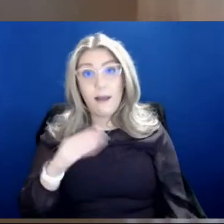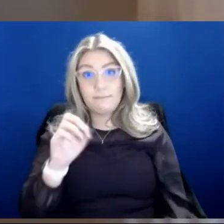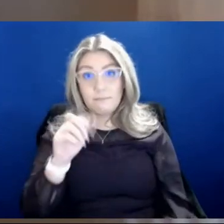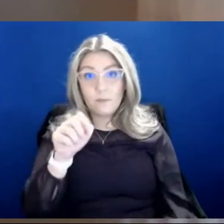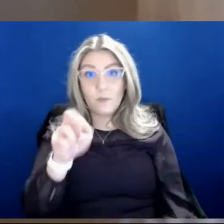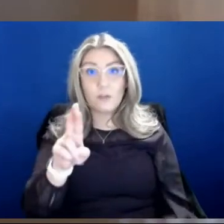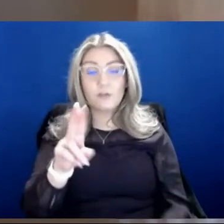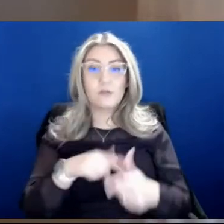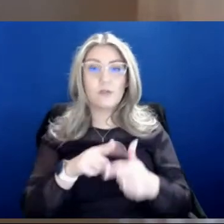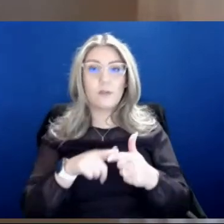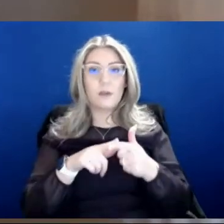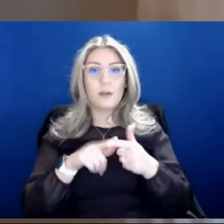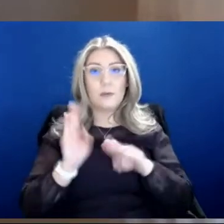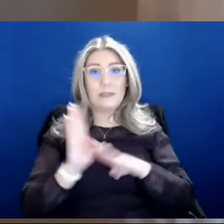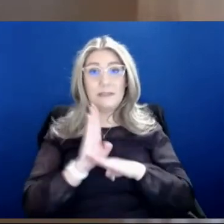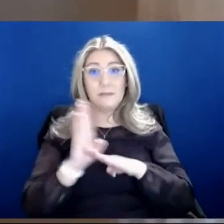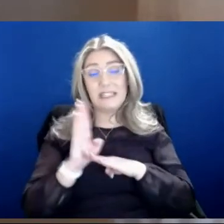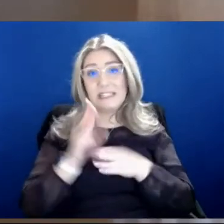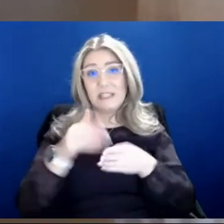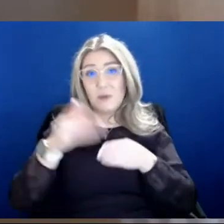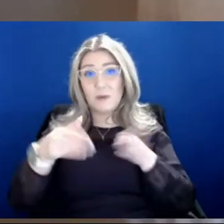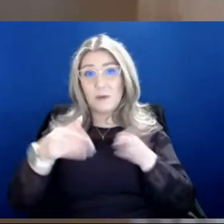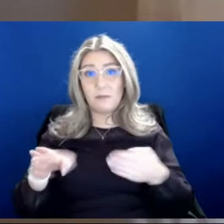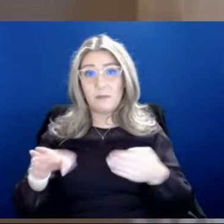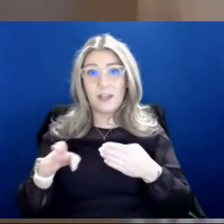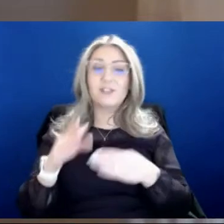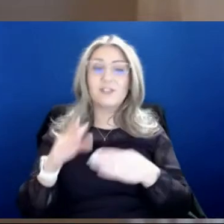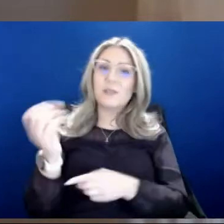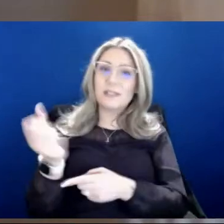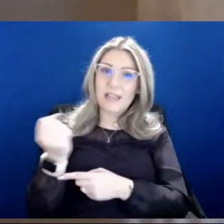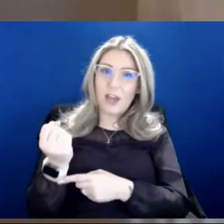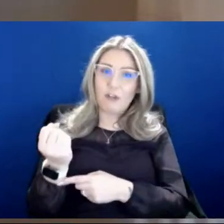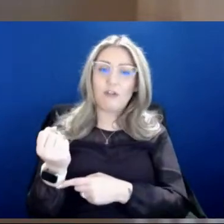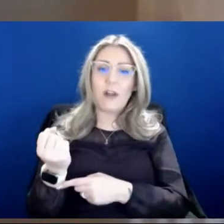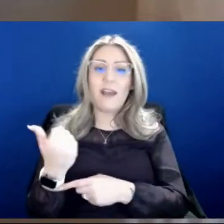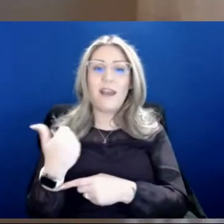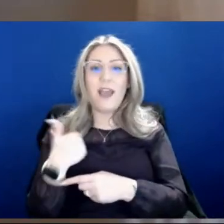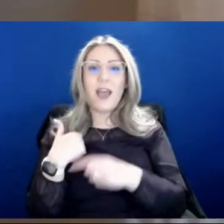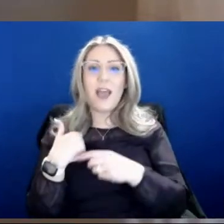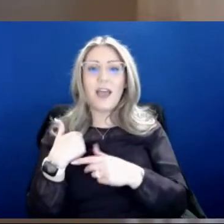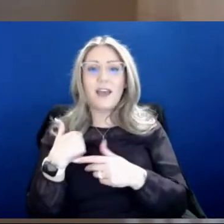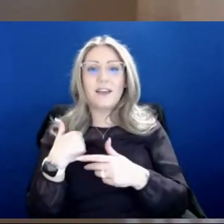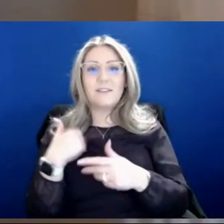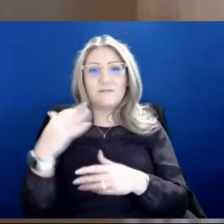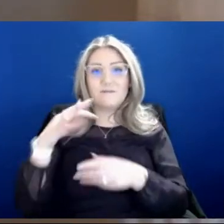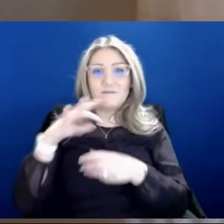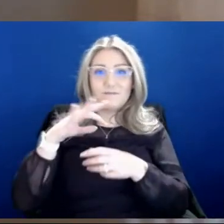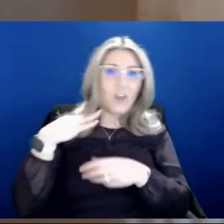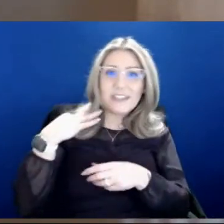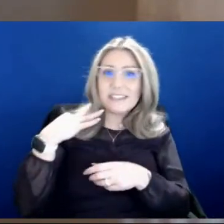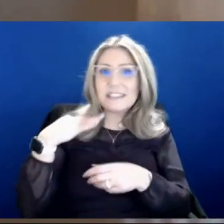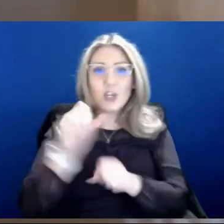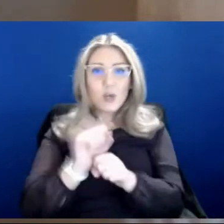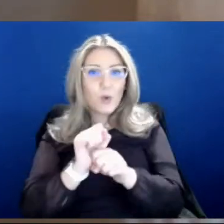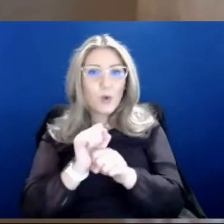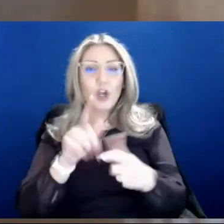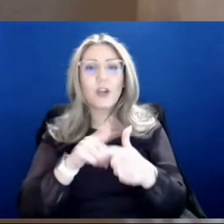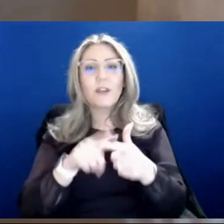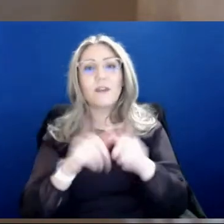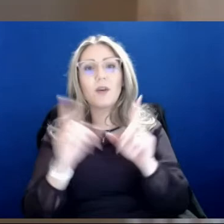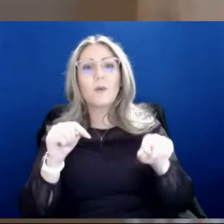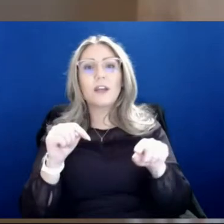we had a very busy weekend planned. So Saturday we had some volunteer work we were doing, and then we went to Great Wolf